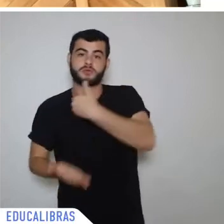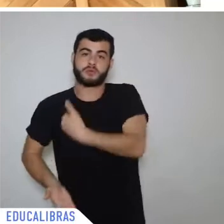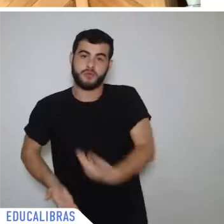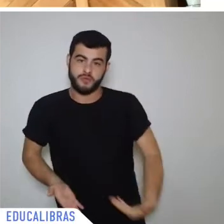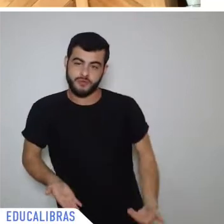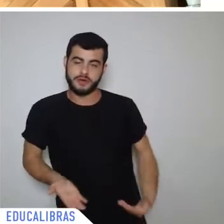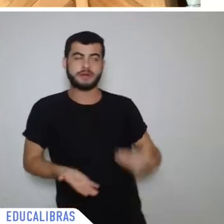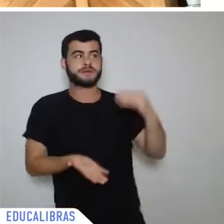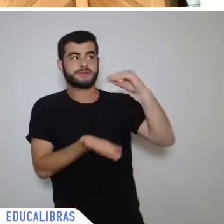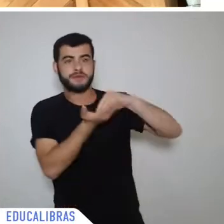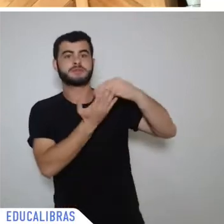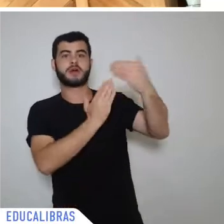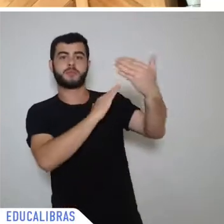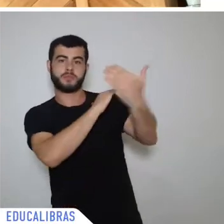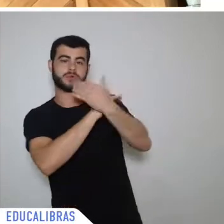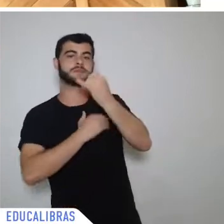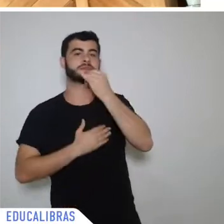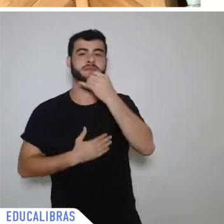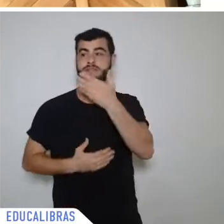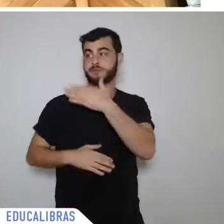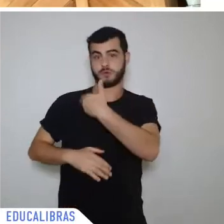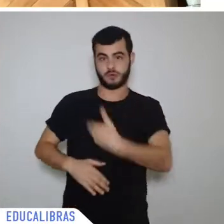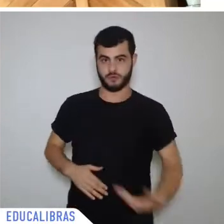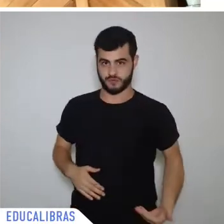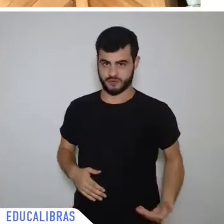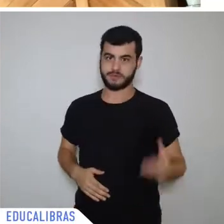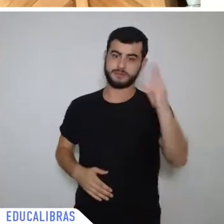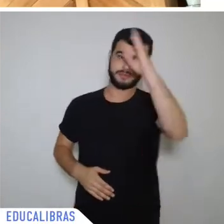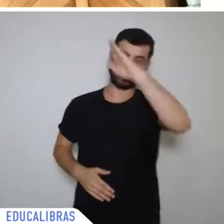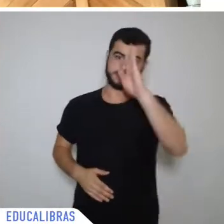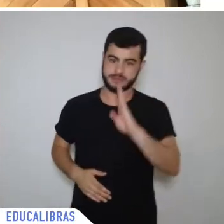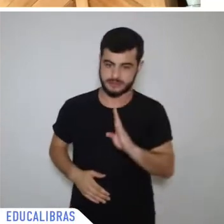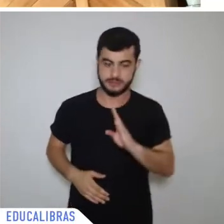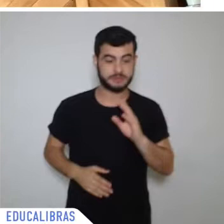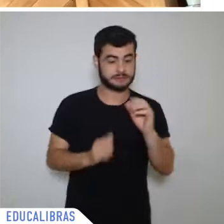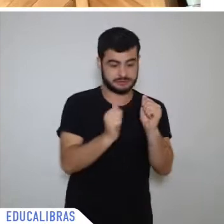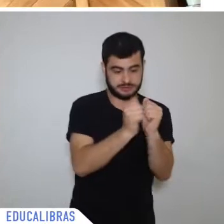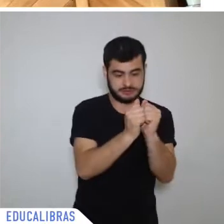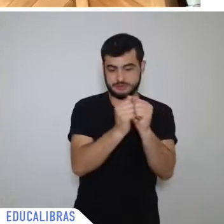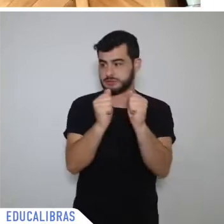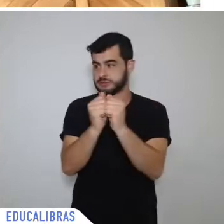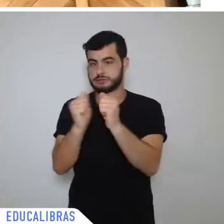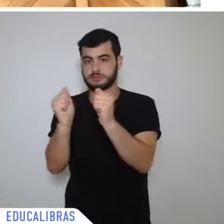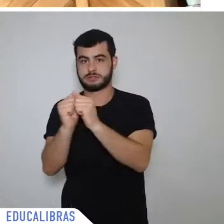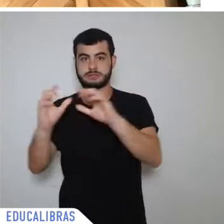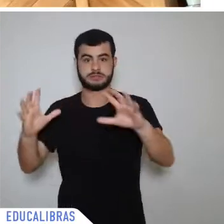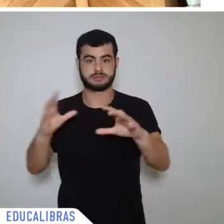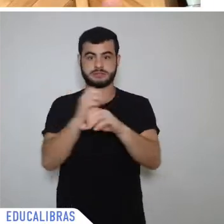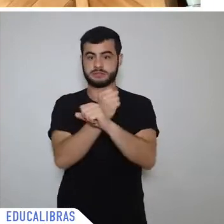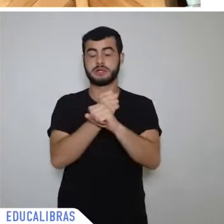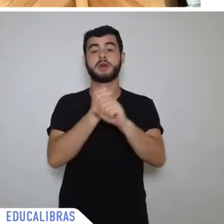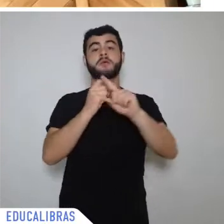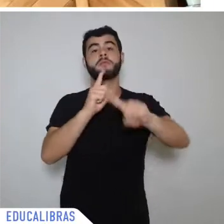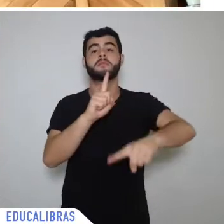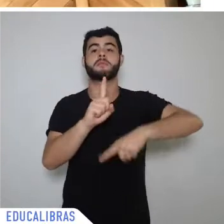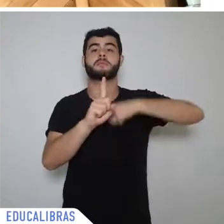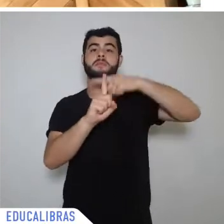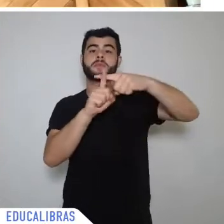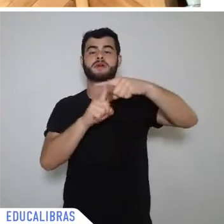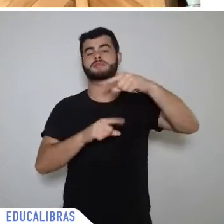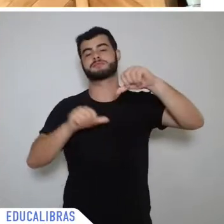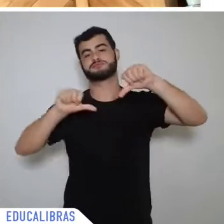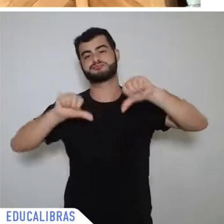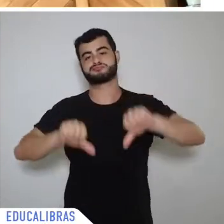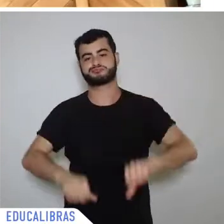victims. Just like the US government, like the Brazilian government, this will lead to